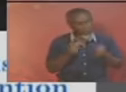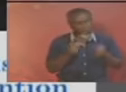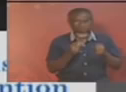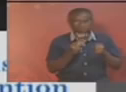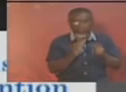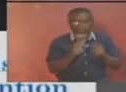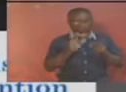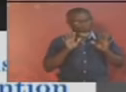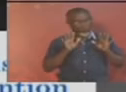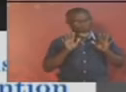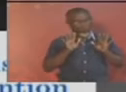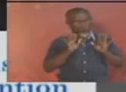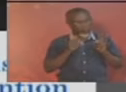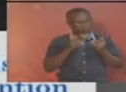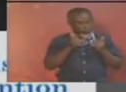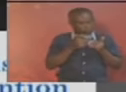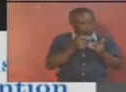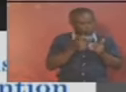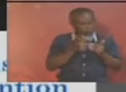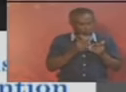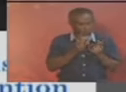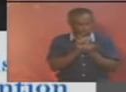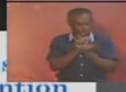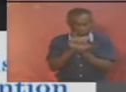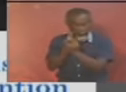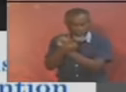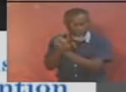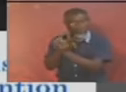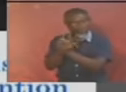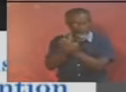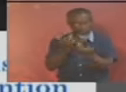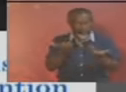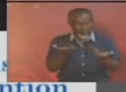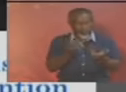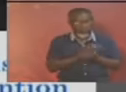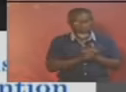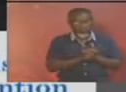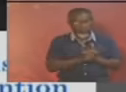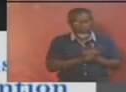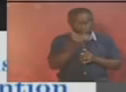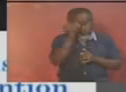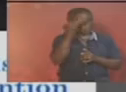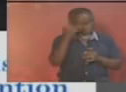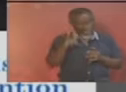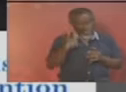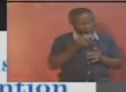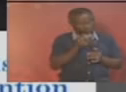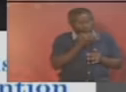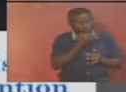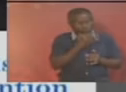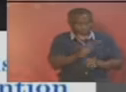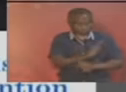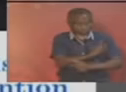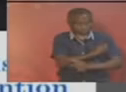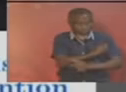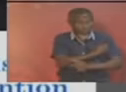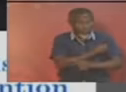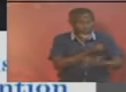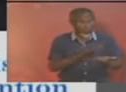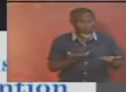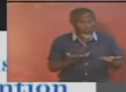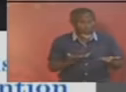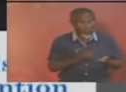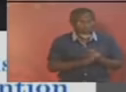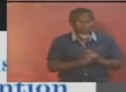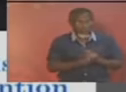this is what is causing the spread. We know vaccines are coming out. There is a lot of information out there. As